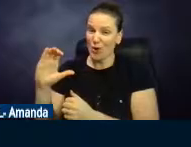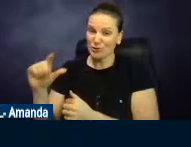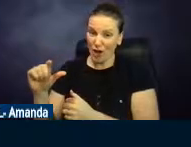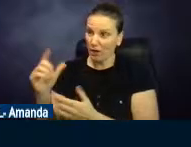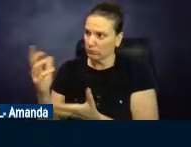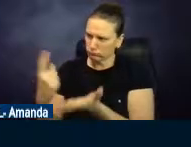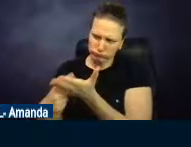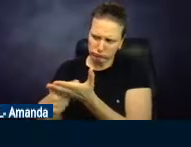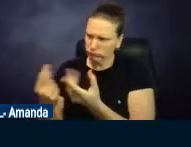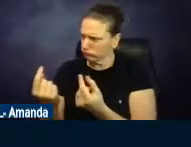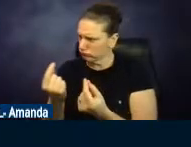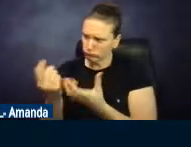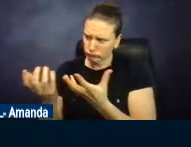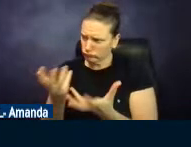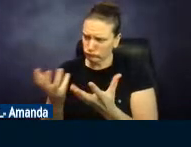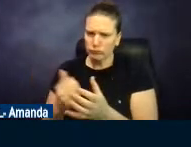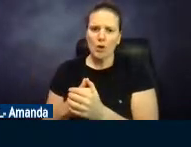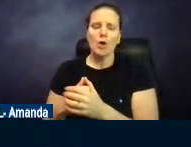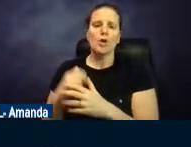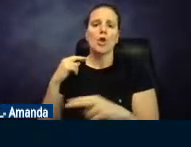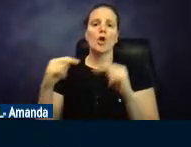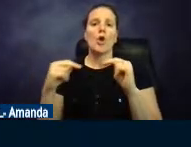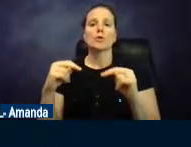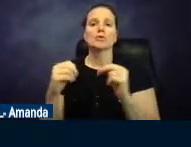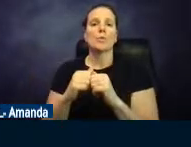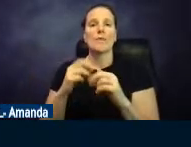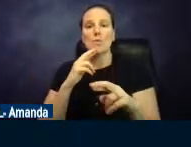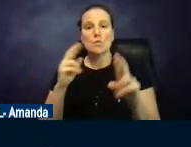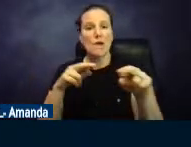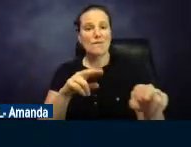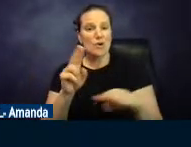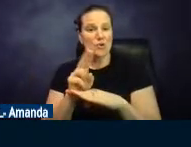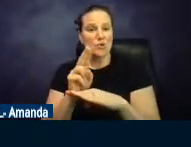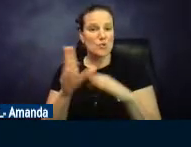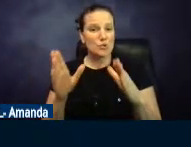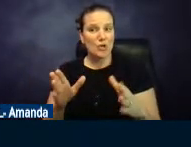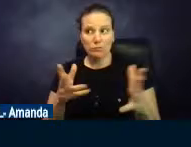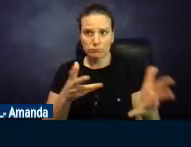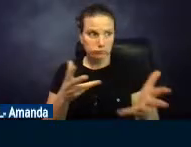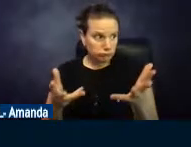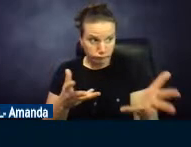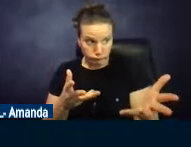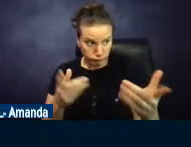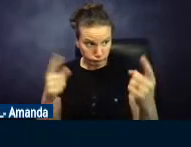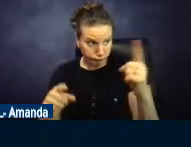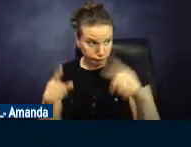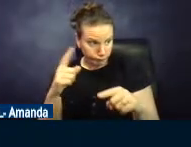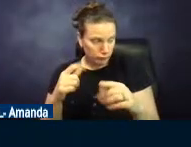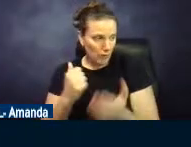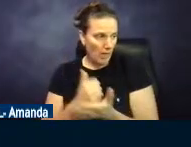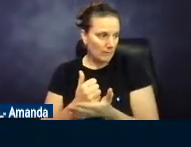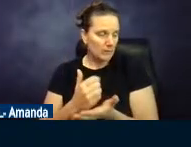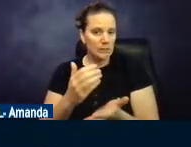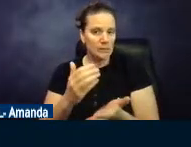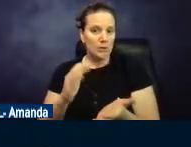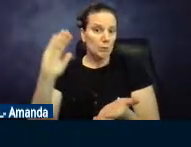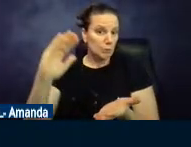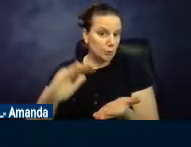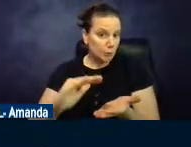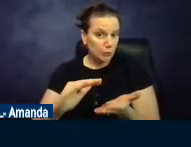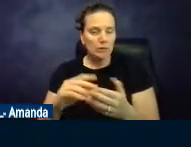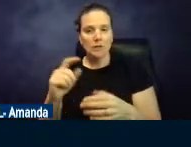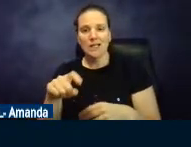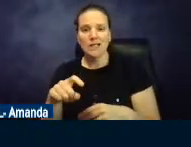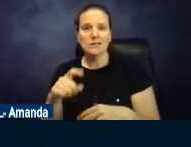been negotiating with river users to ensure that we have mitigated needs for